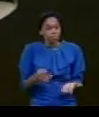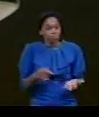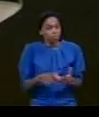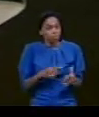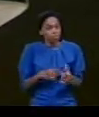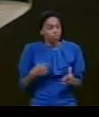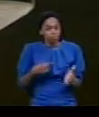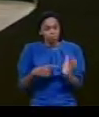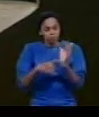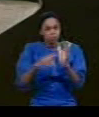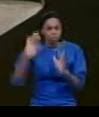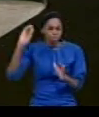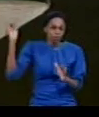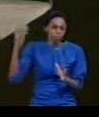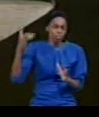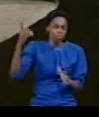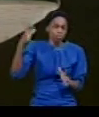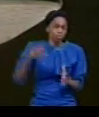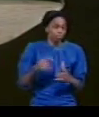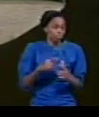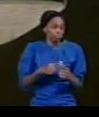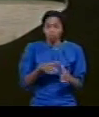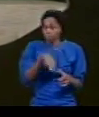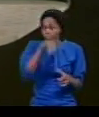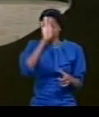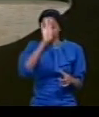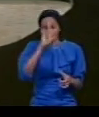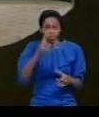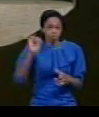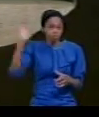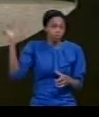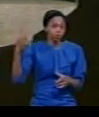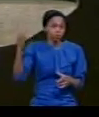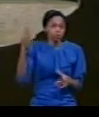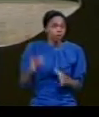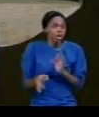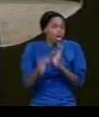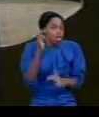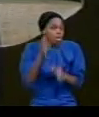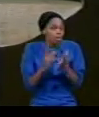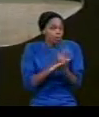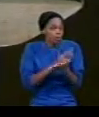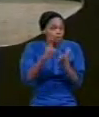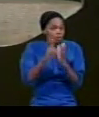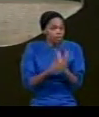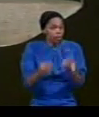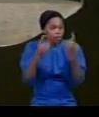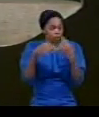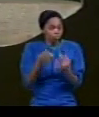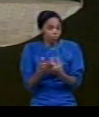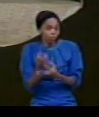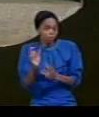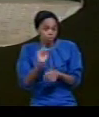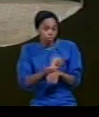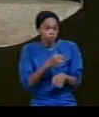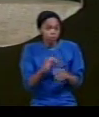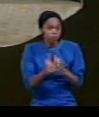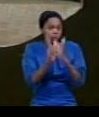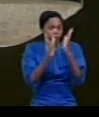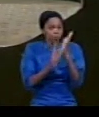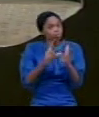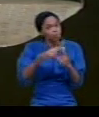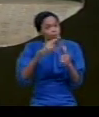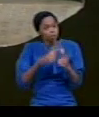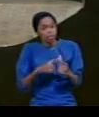grace of God. Because if righteousness could come by the works of the law, then Christ would